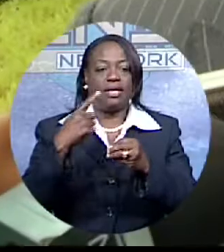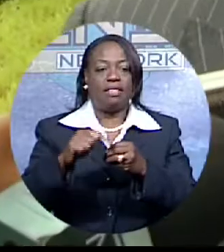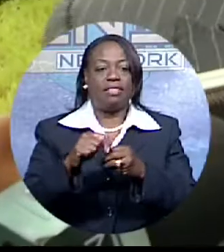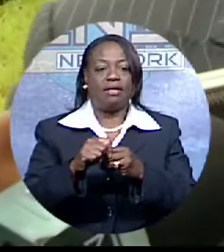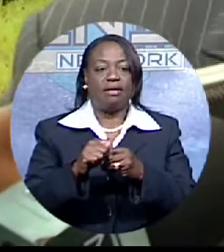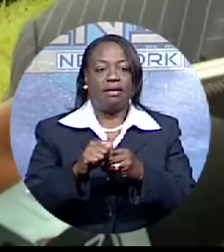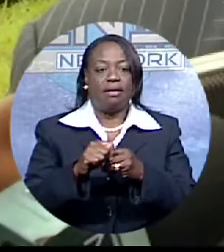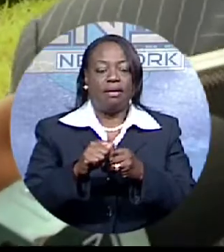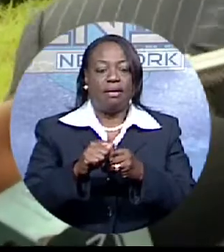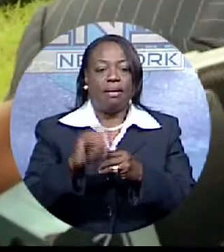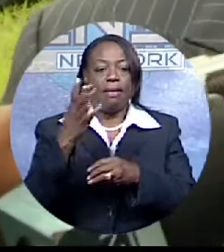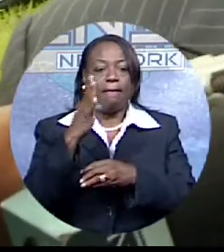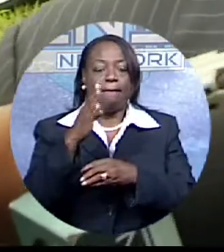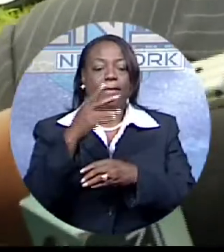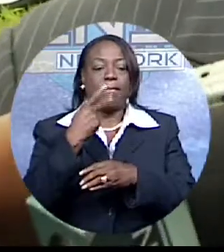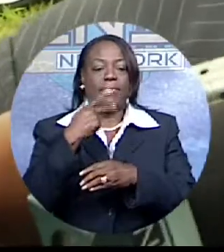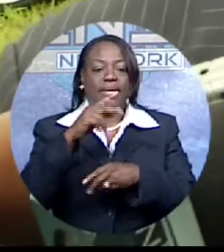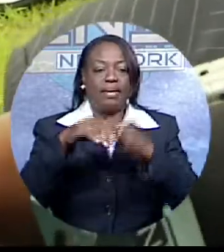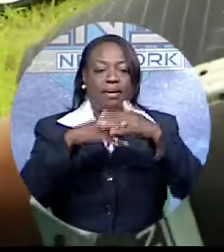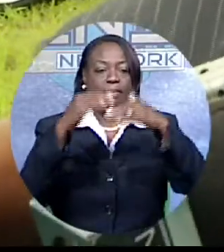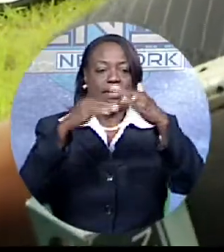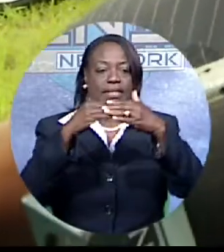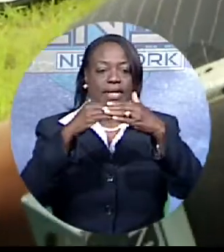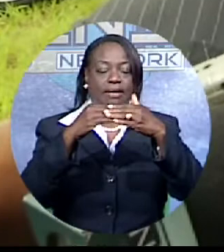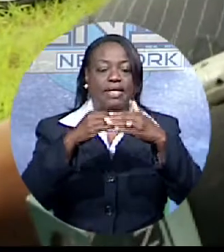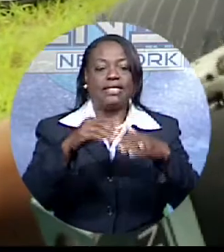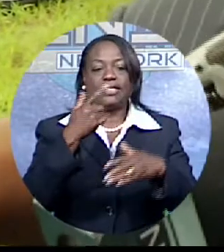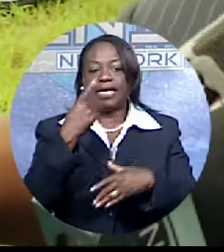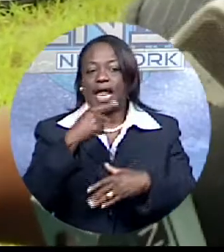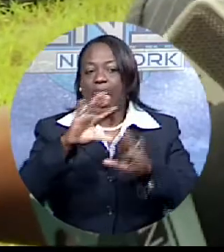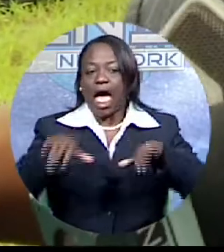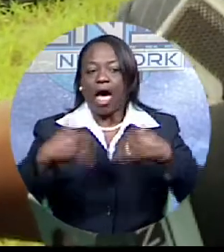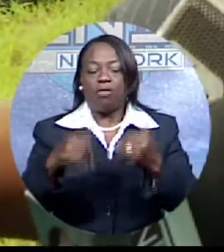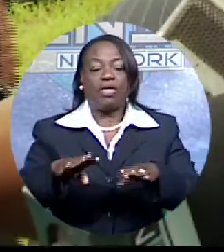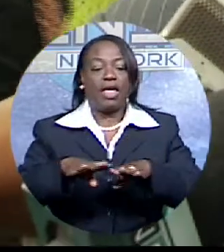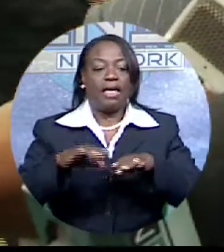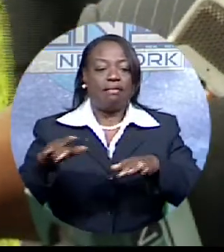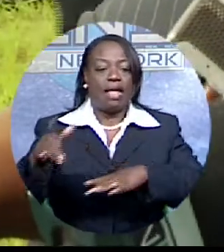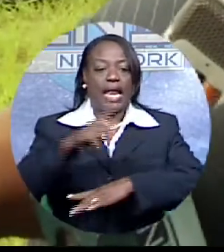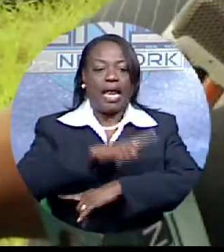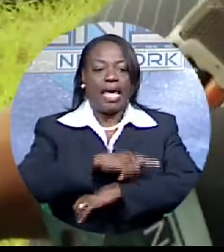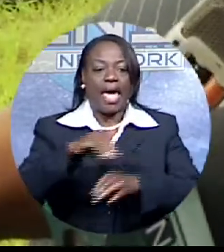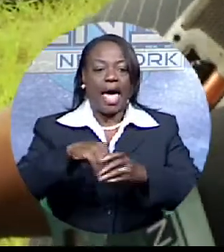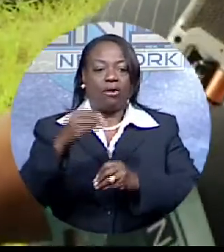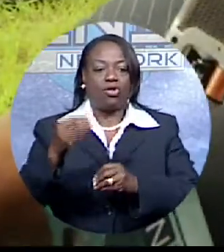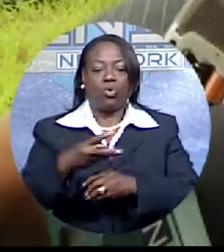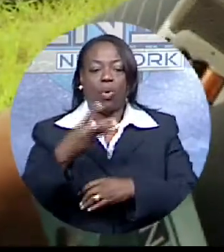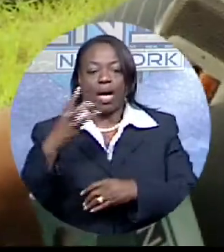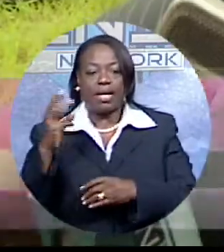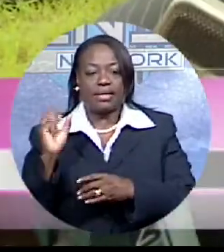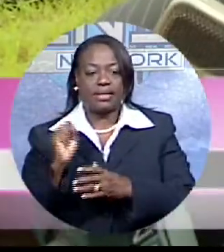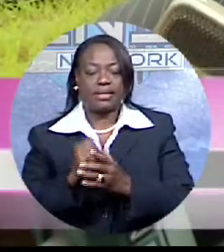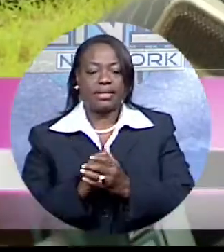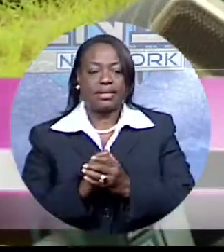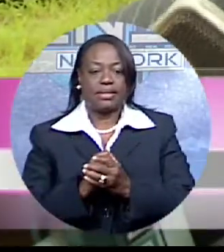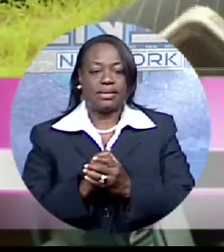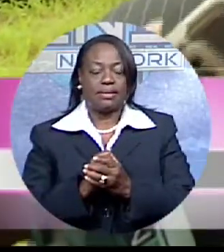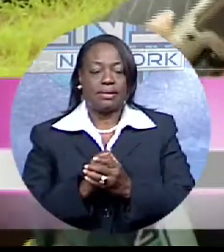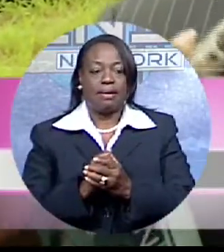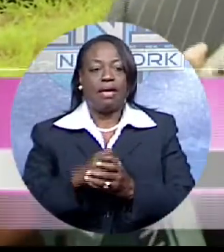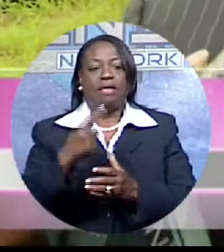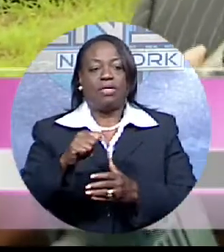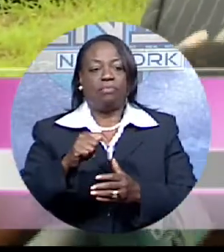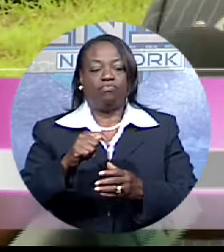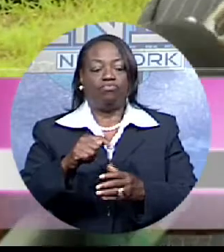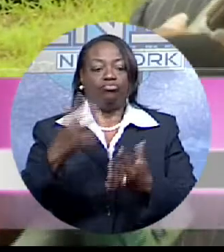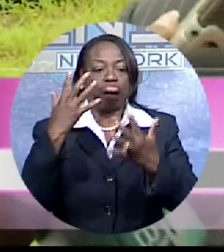have been expressed as to how the layout was for the users of the magistrates court, where prisoners would be, prisoners' access to the